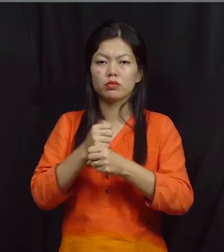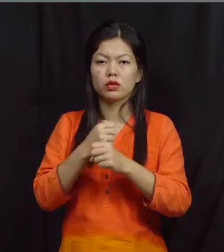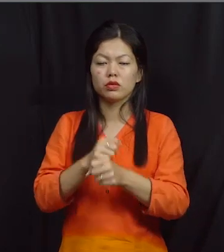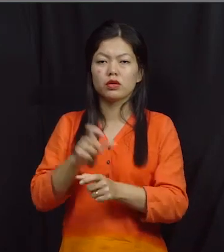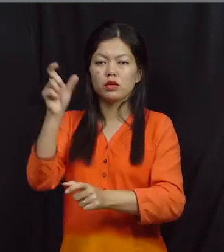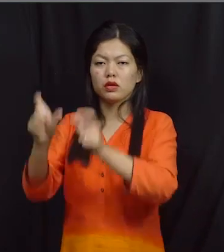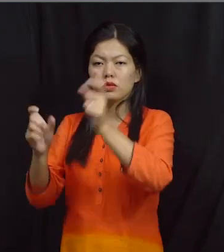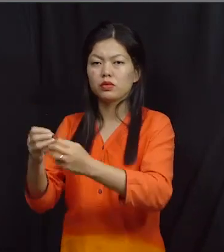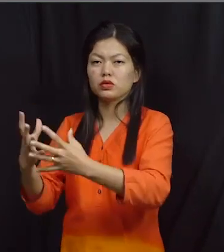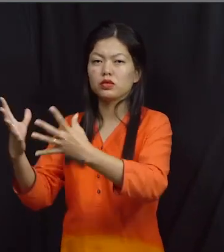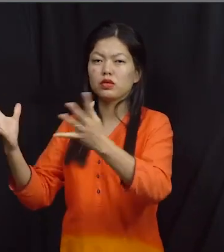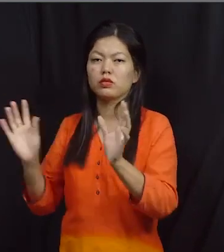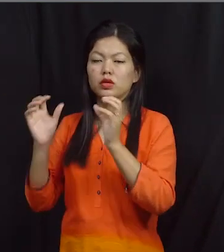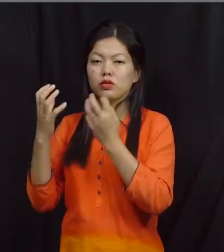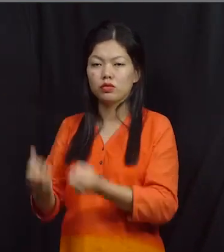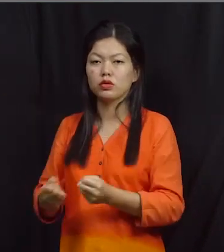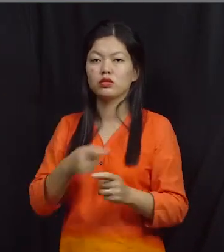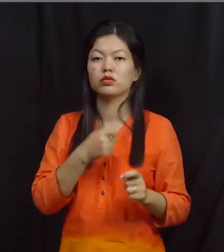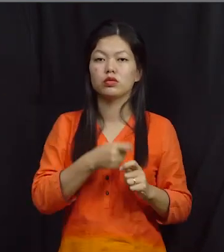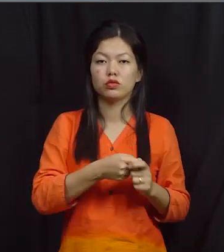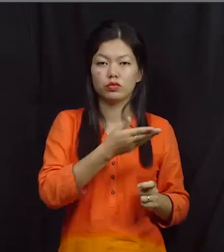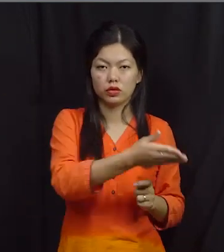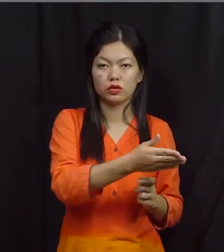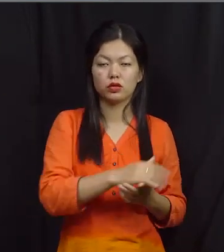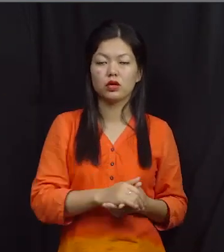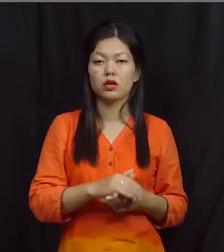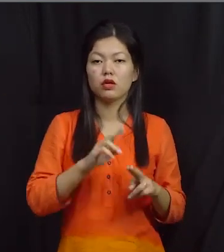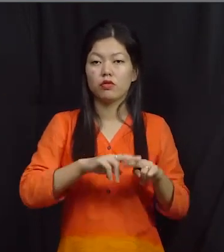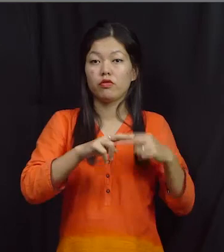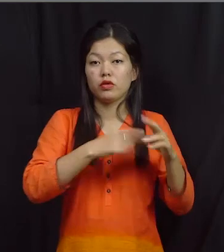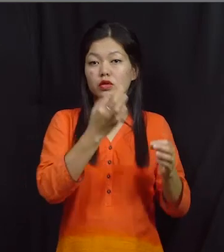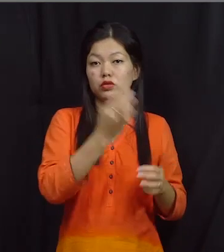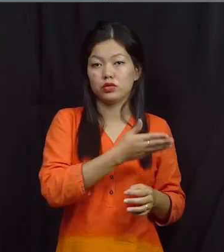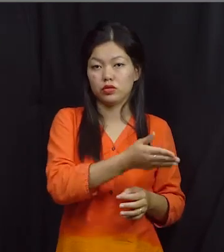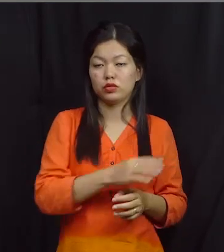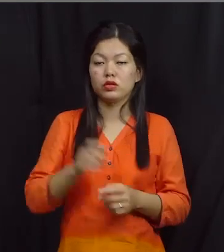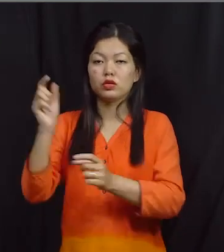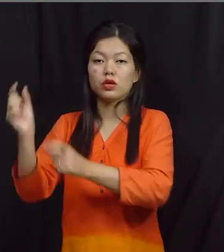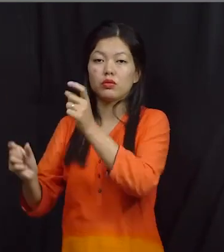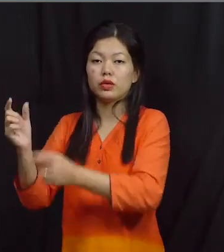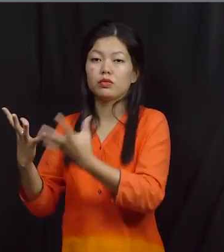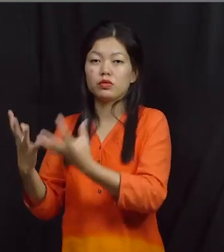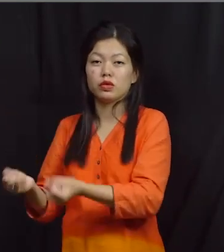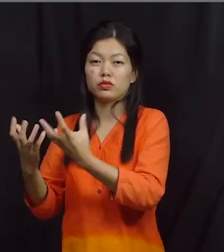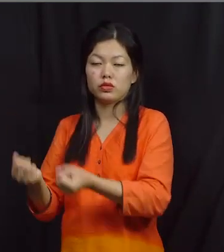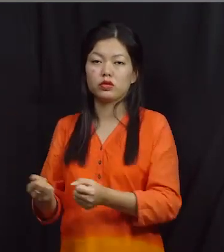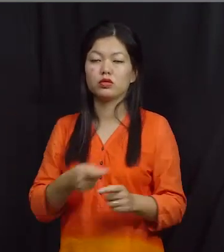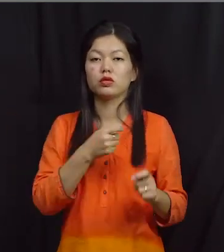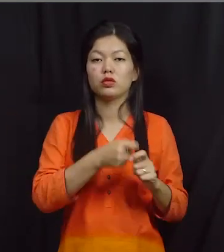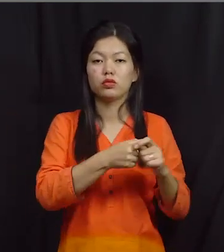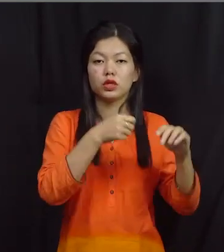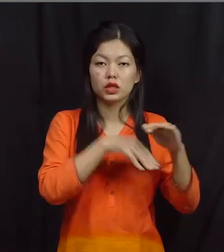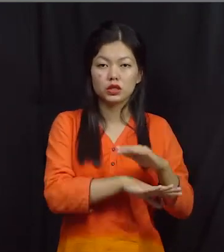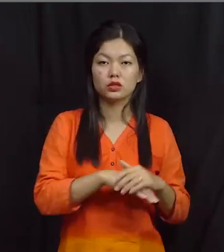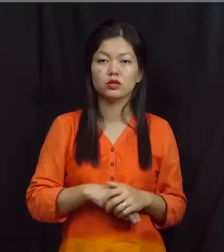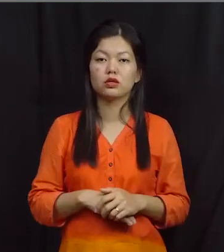So social efficiency means that, you know, those individuals, those people will not be